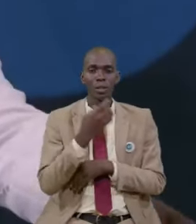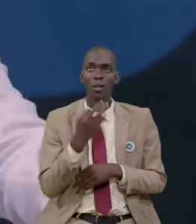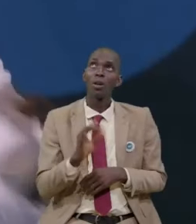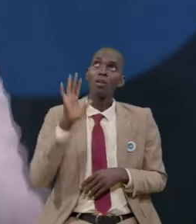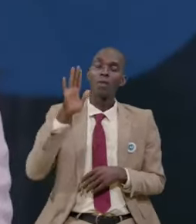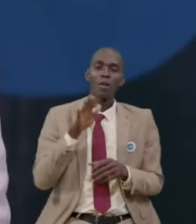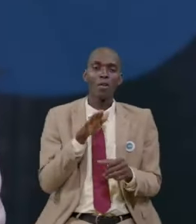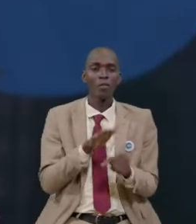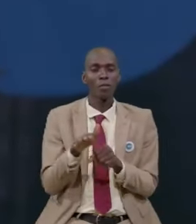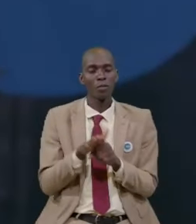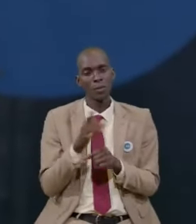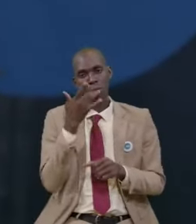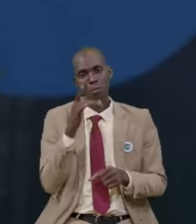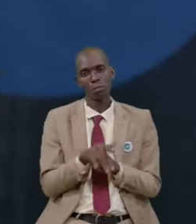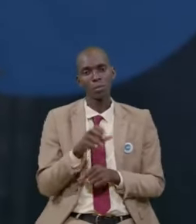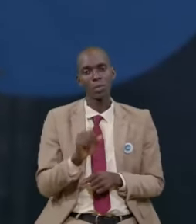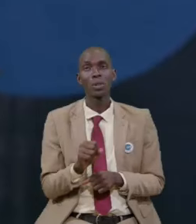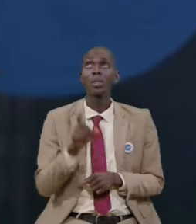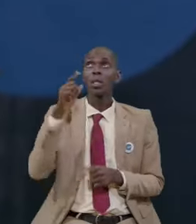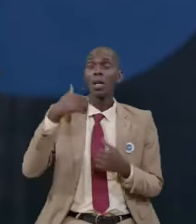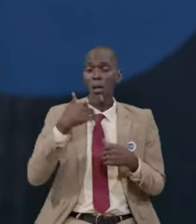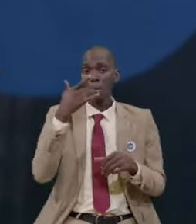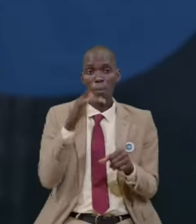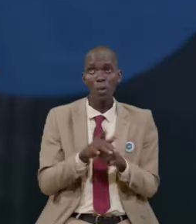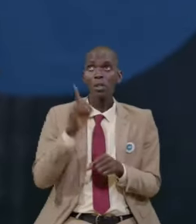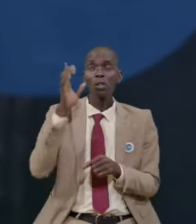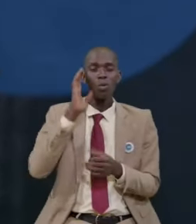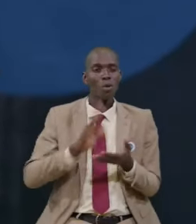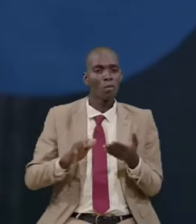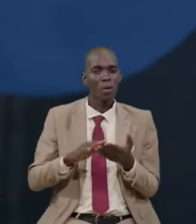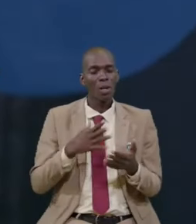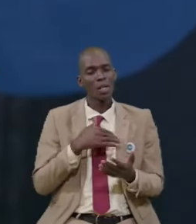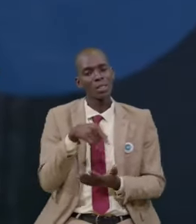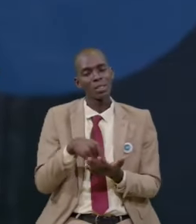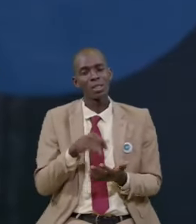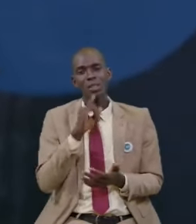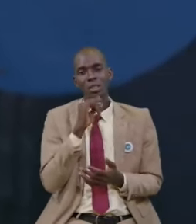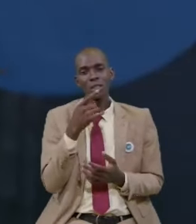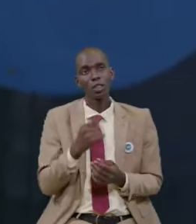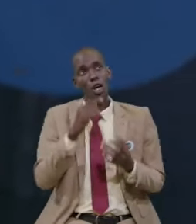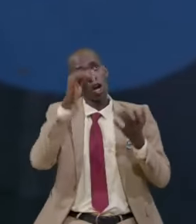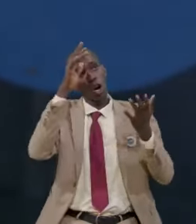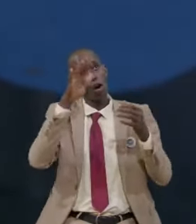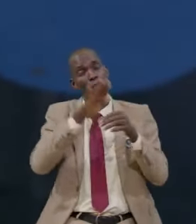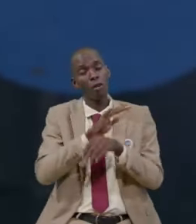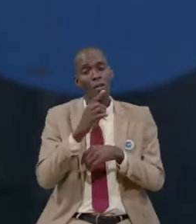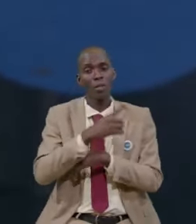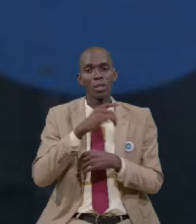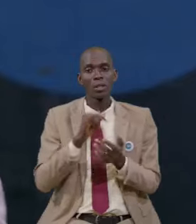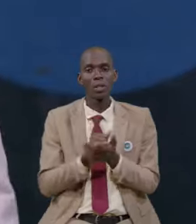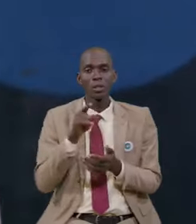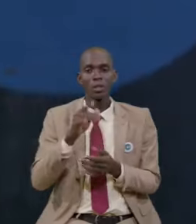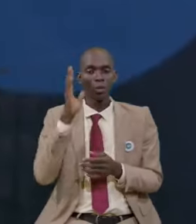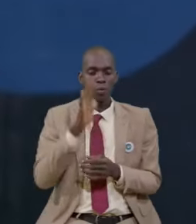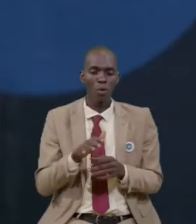He has promised he'll forgive, and this is the hopeful day that he will fulfill that promise